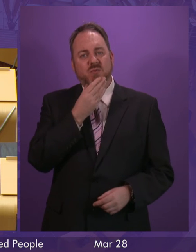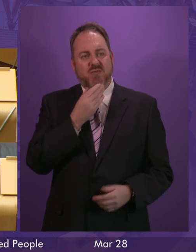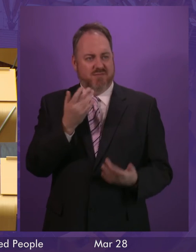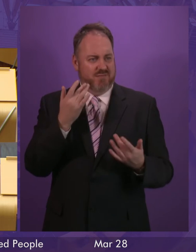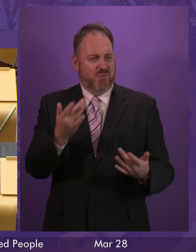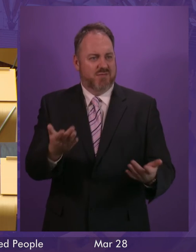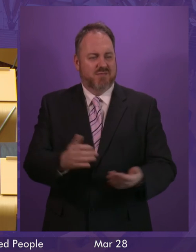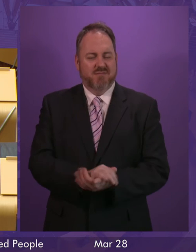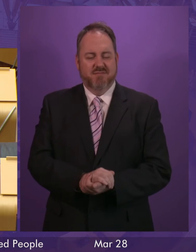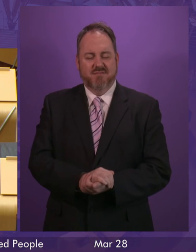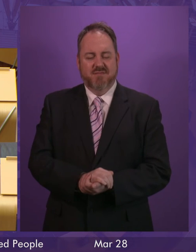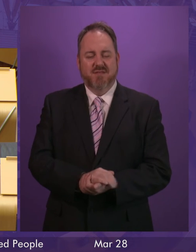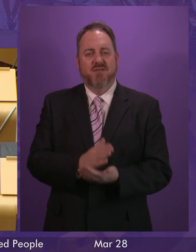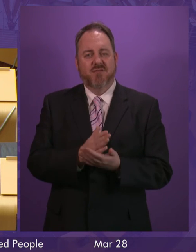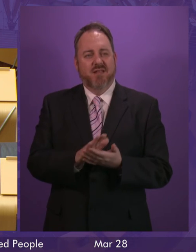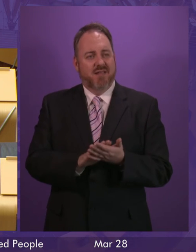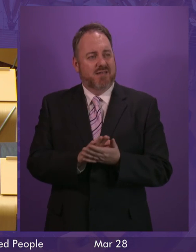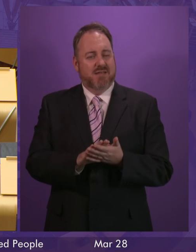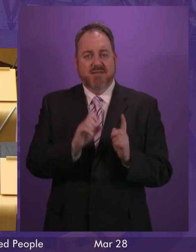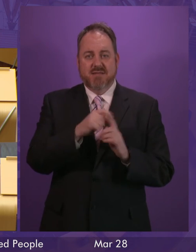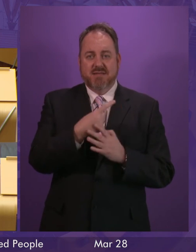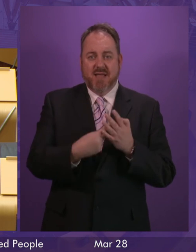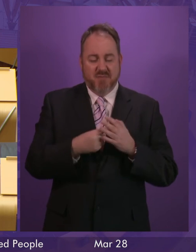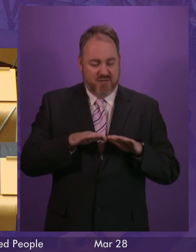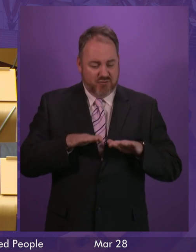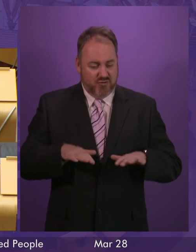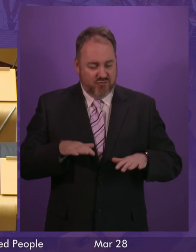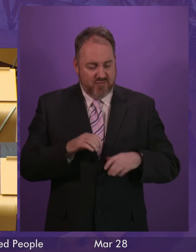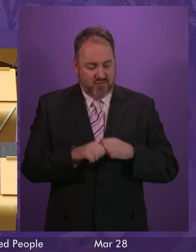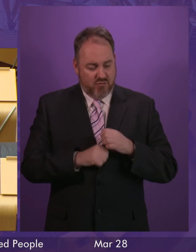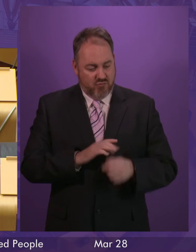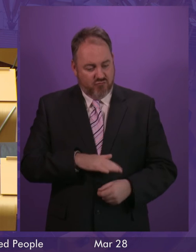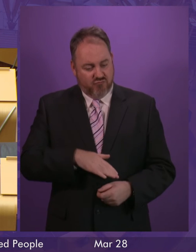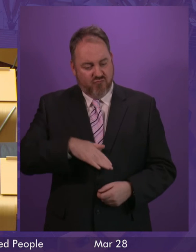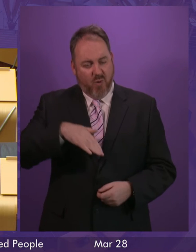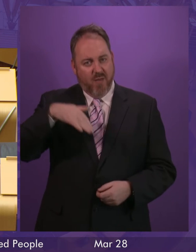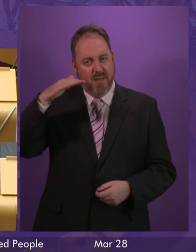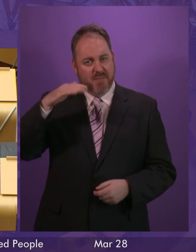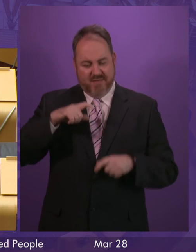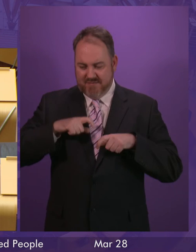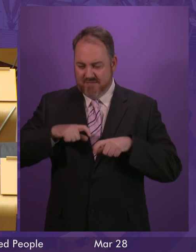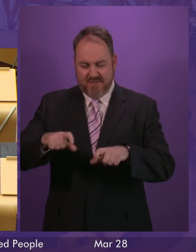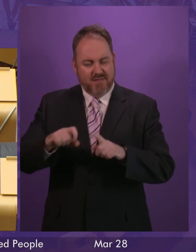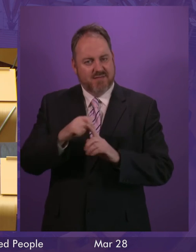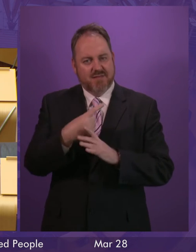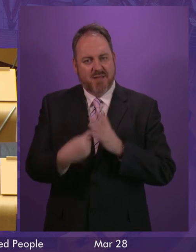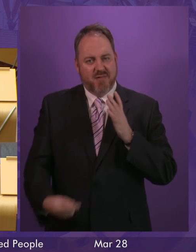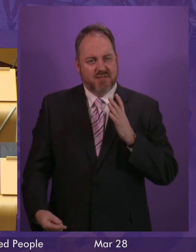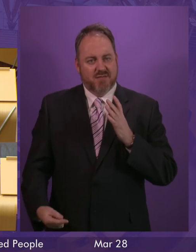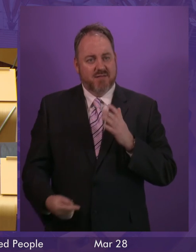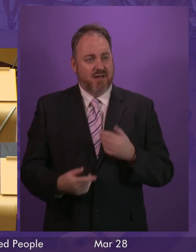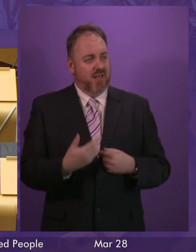consideration that disabled children become disabled adults. And Fiona is a carer to her brother